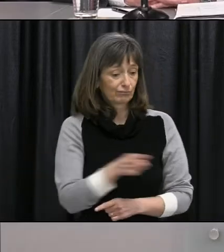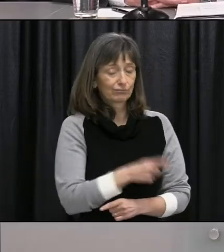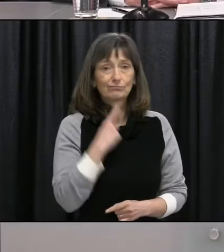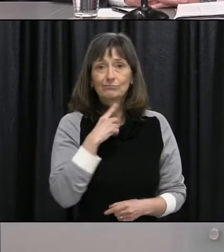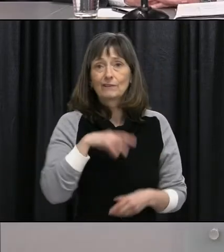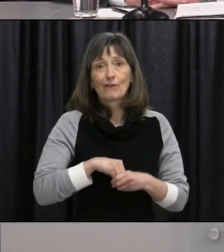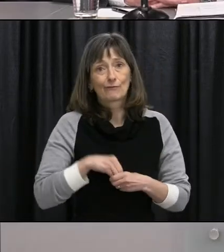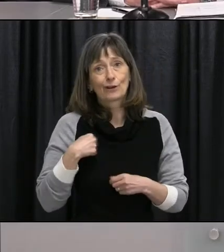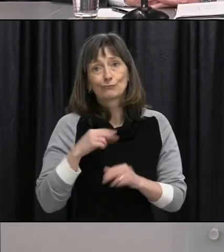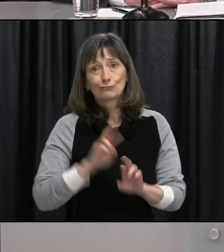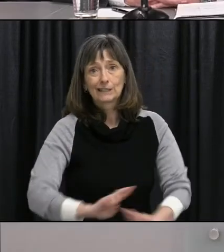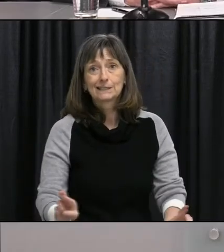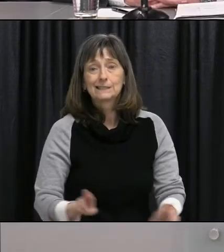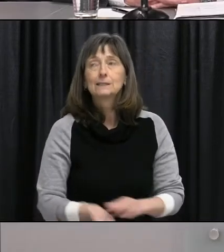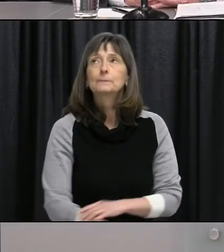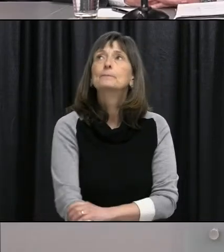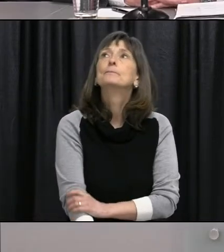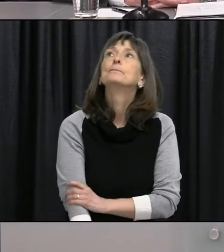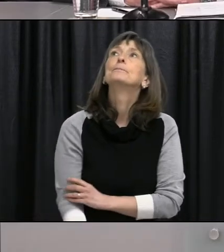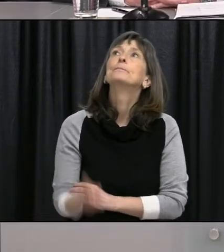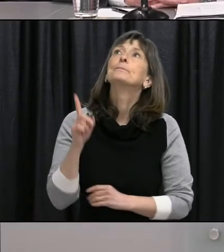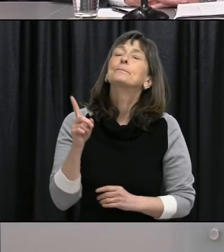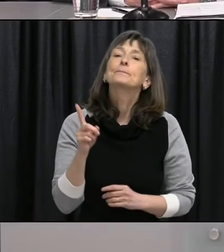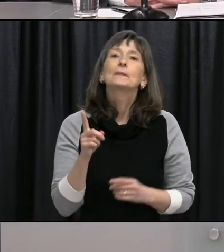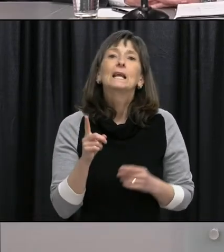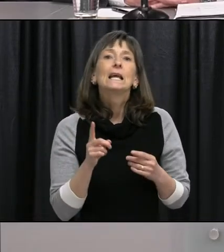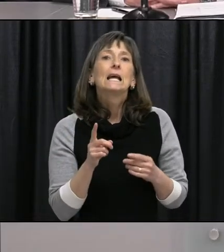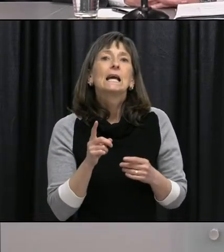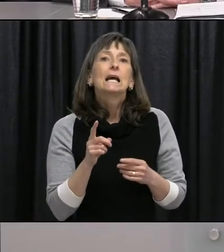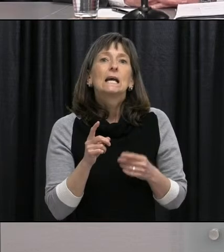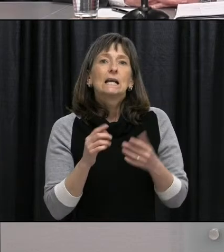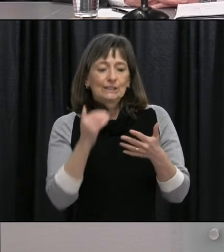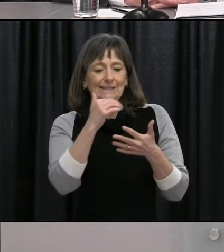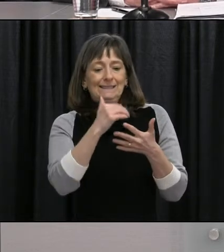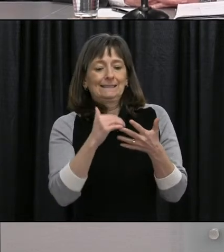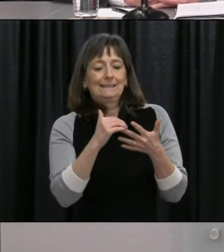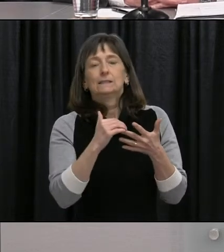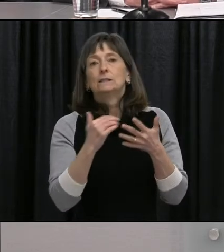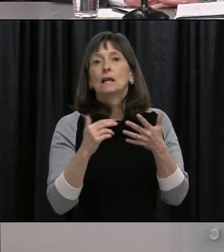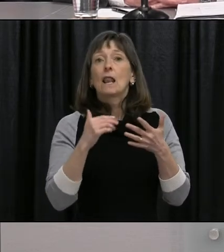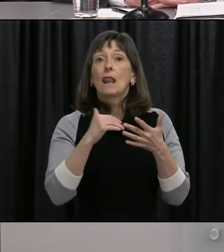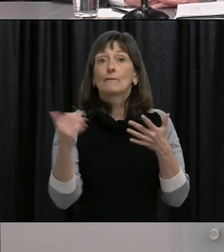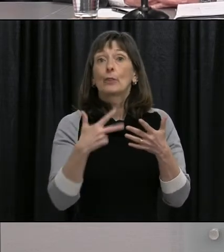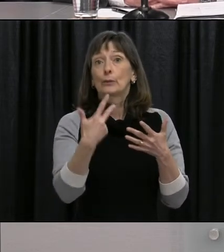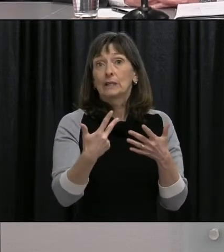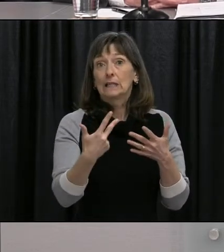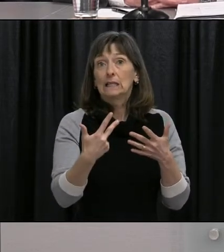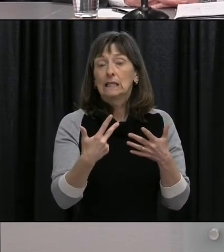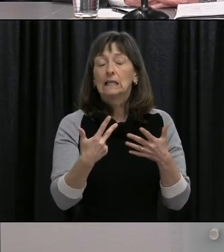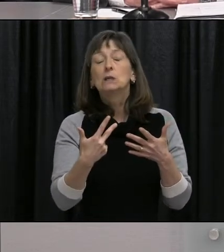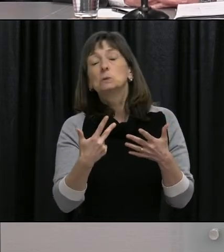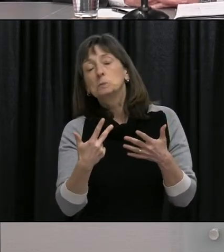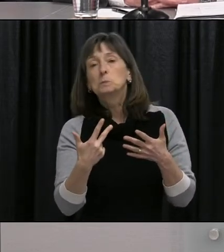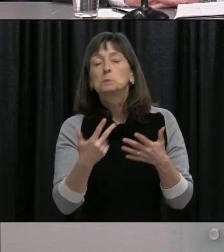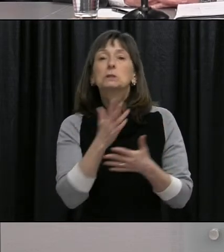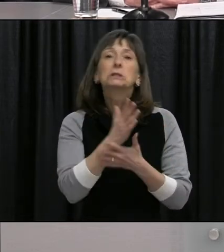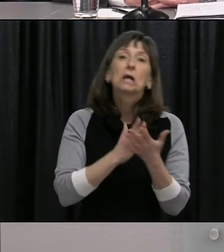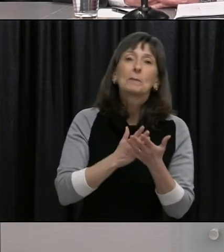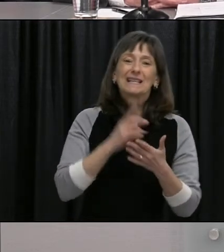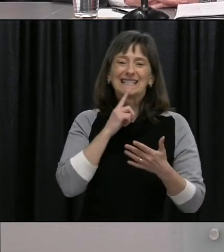Okay, and medium-risk outdoor recreational activities can resume during the upcoming alert level. What does that include and exclude?